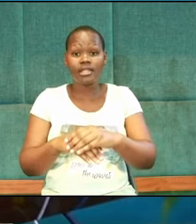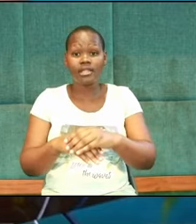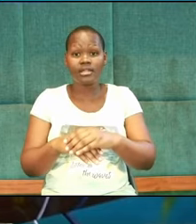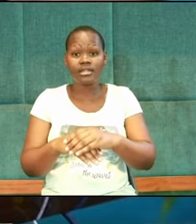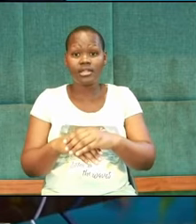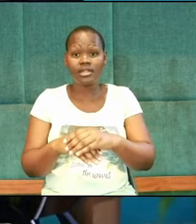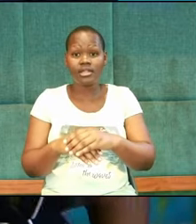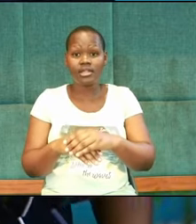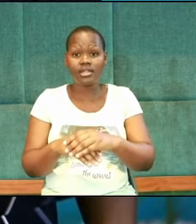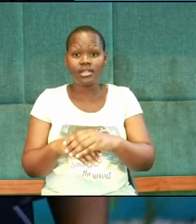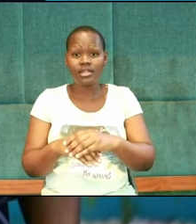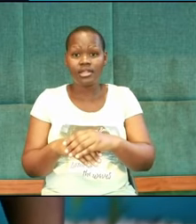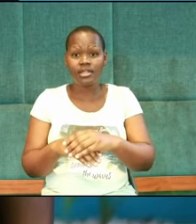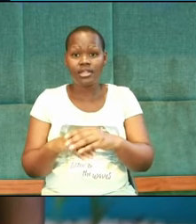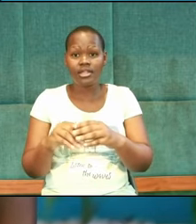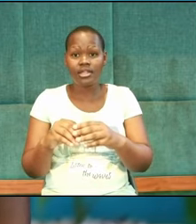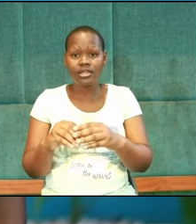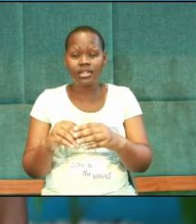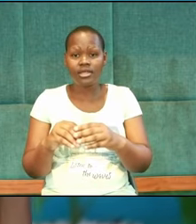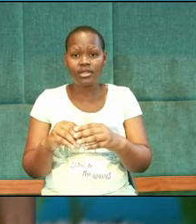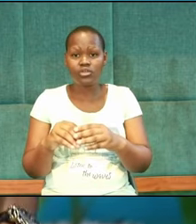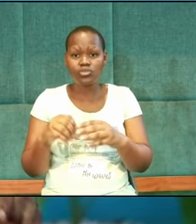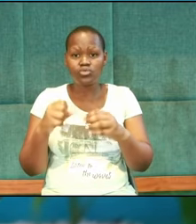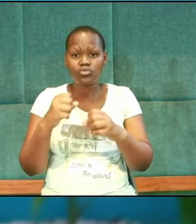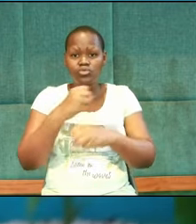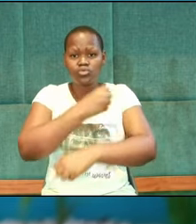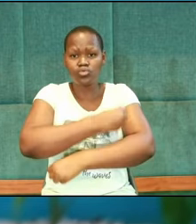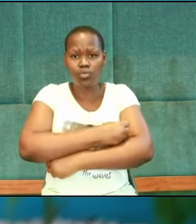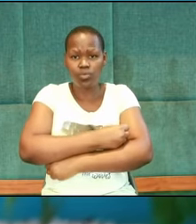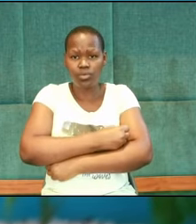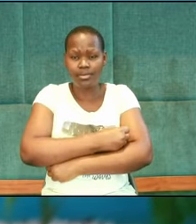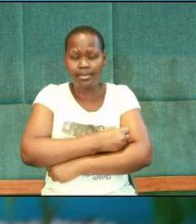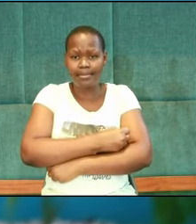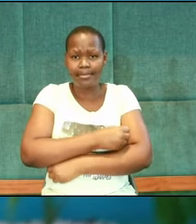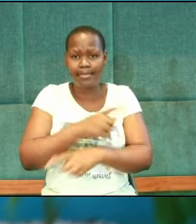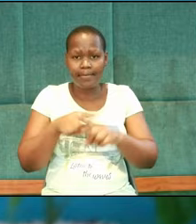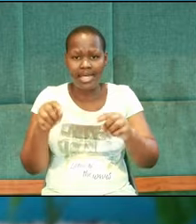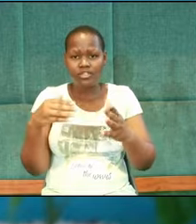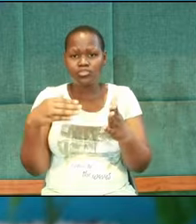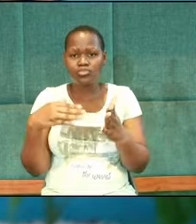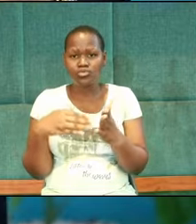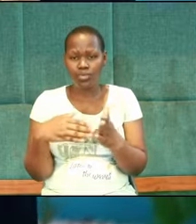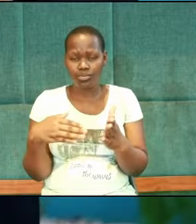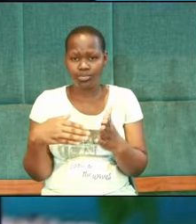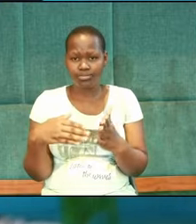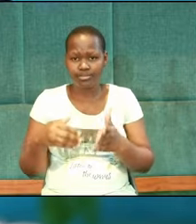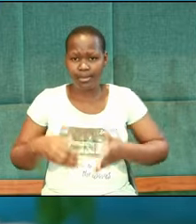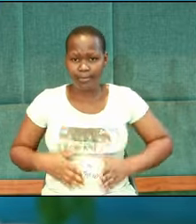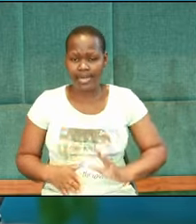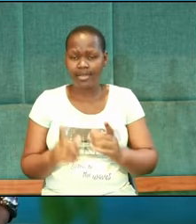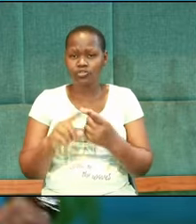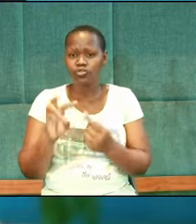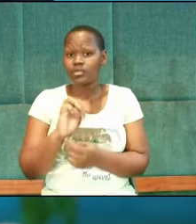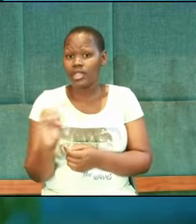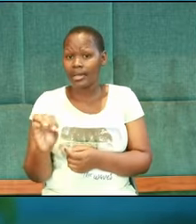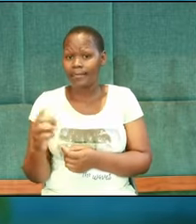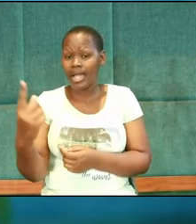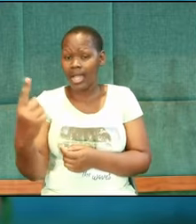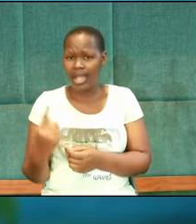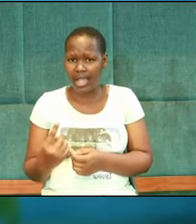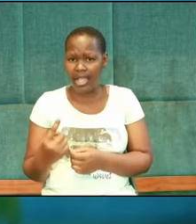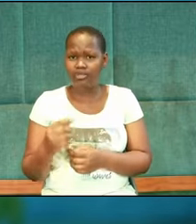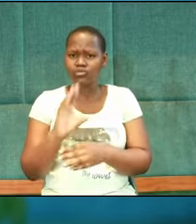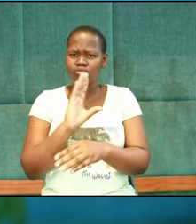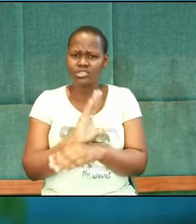You were stupid giving birth to them. and we come to church, we